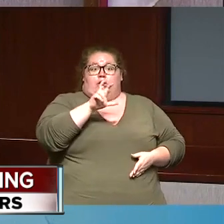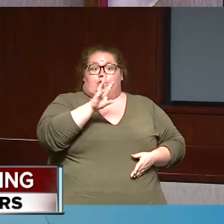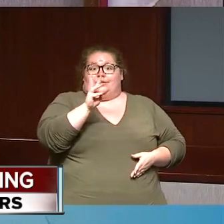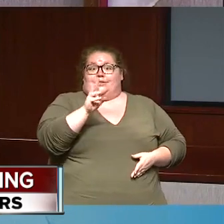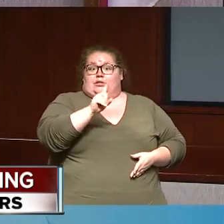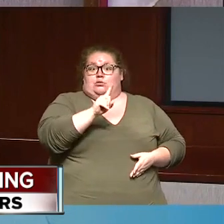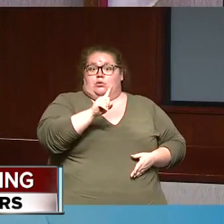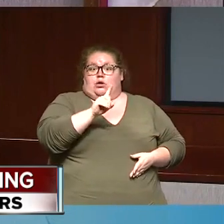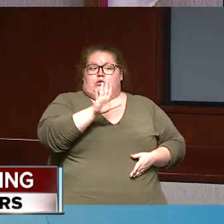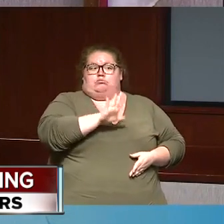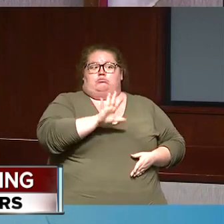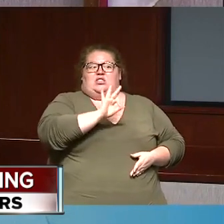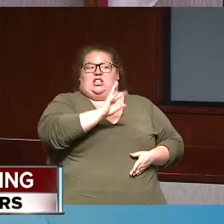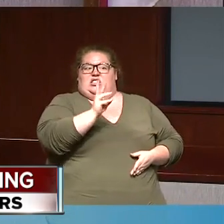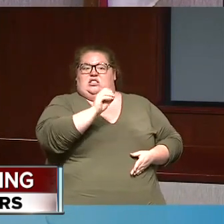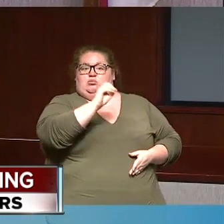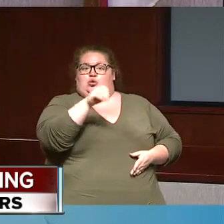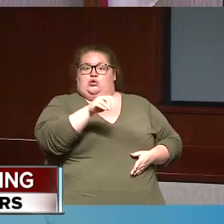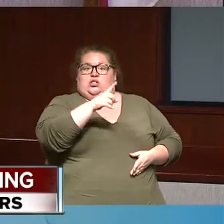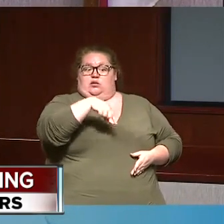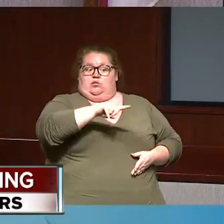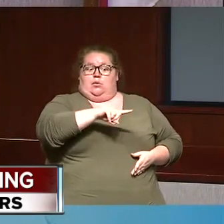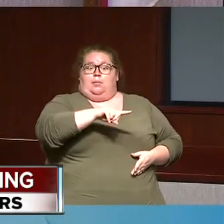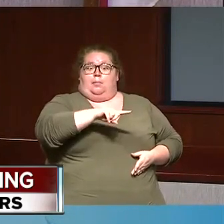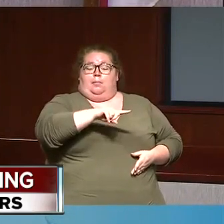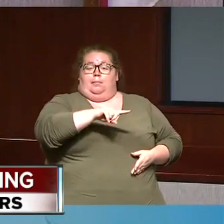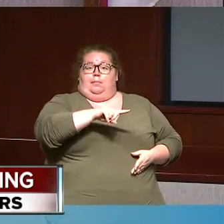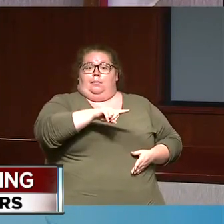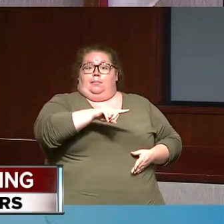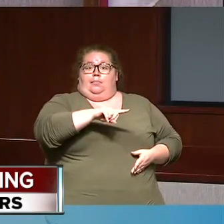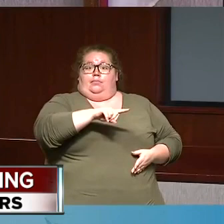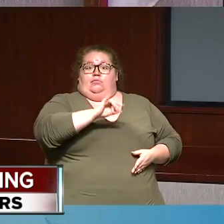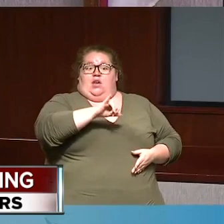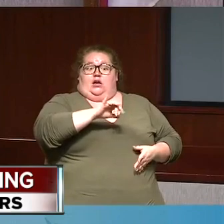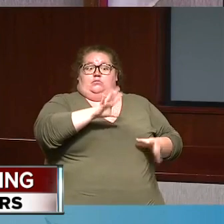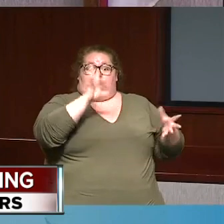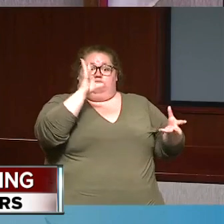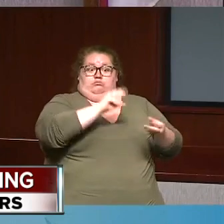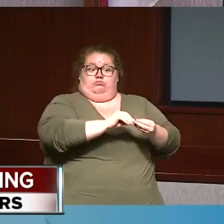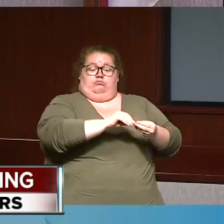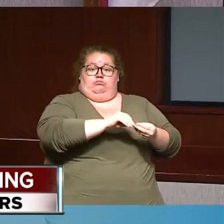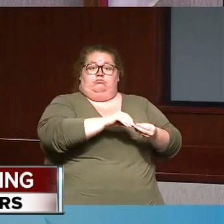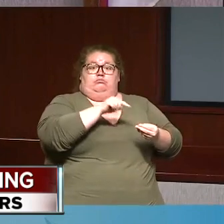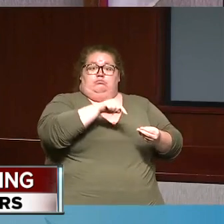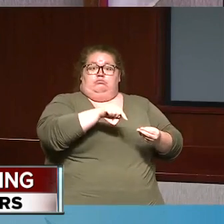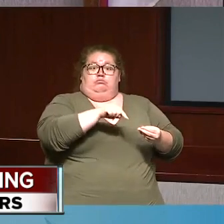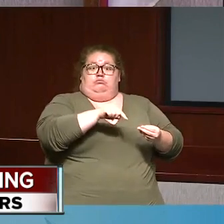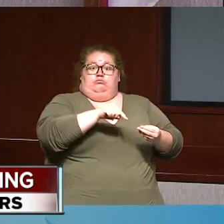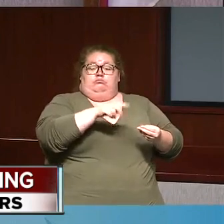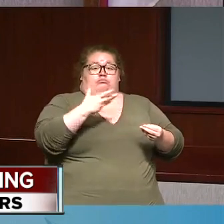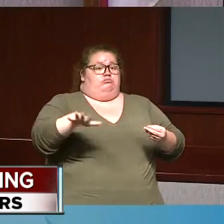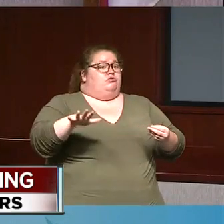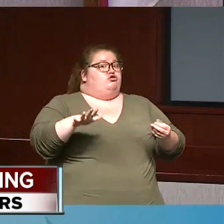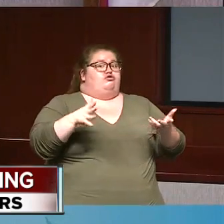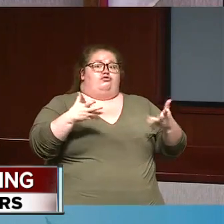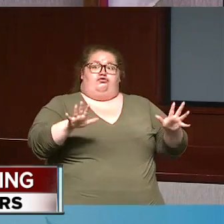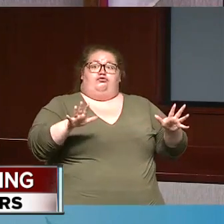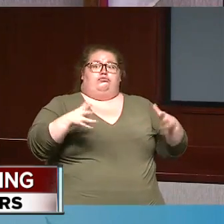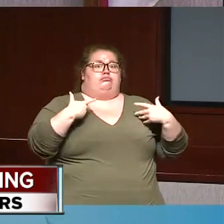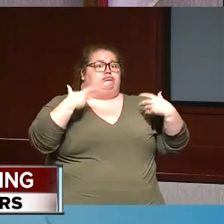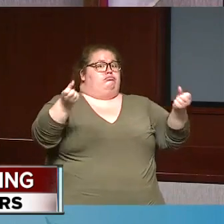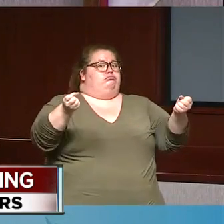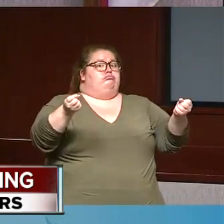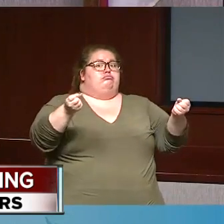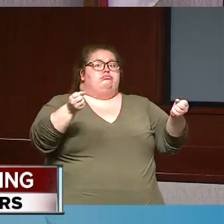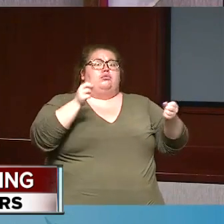2,361, or 96% of that number, have either fully recovered or